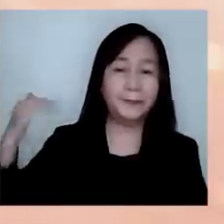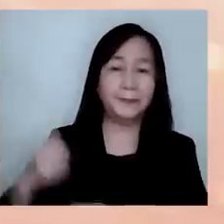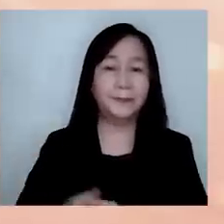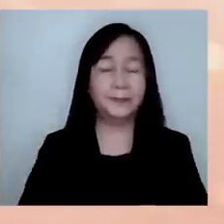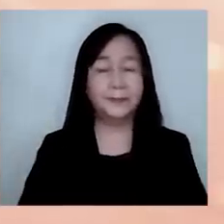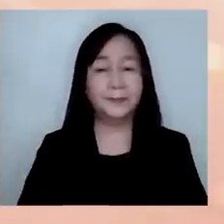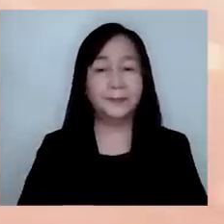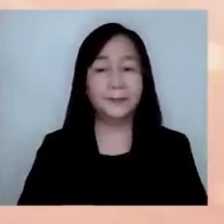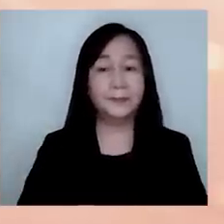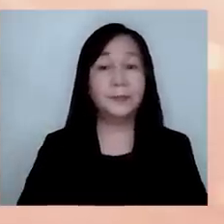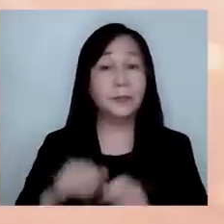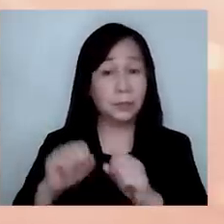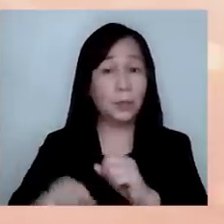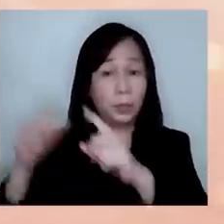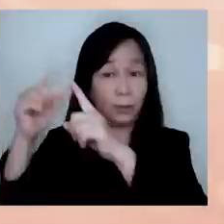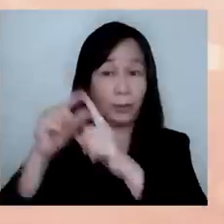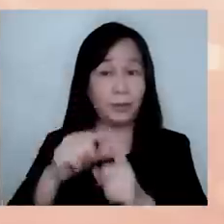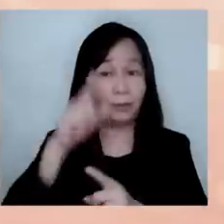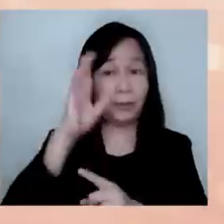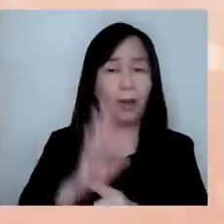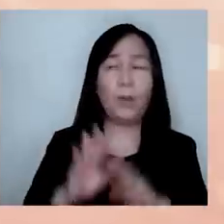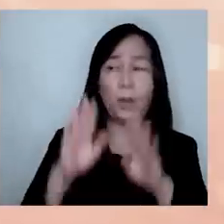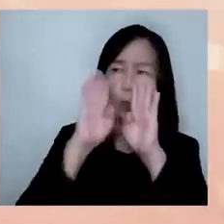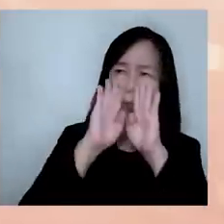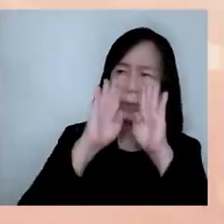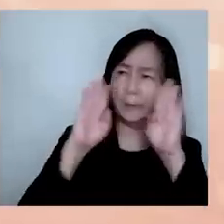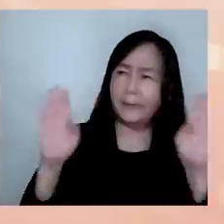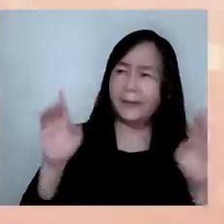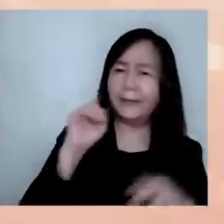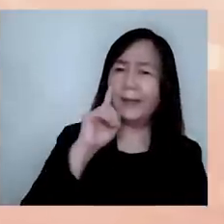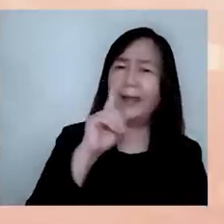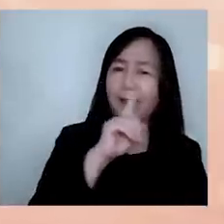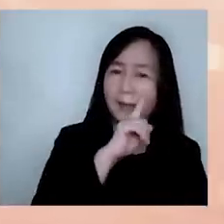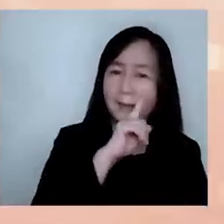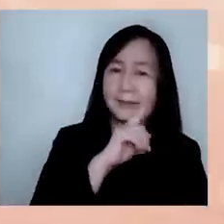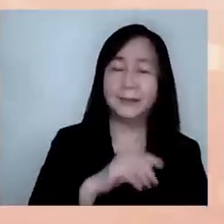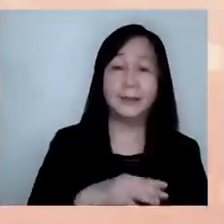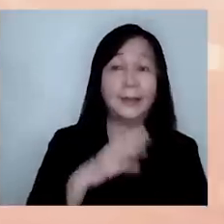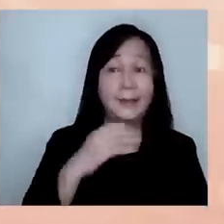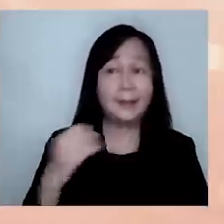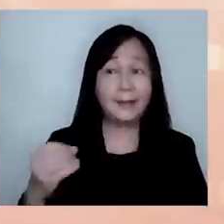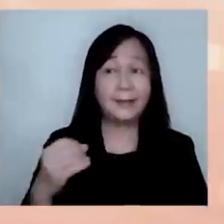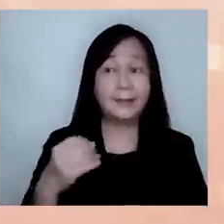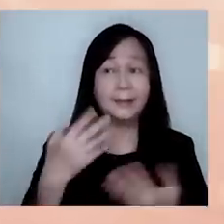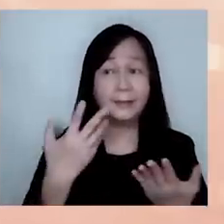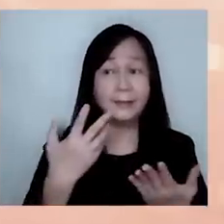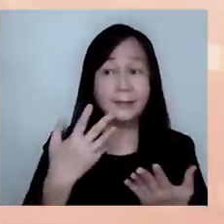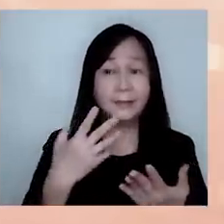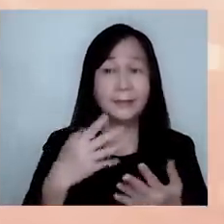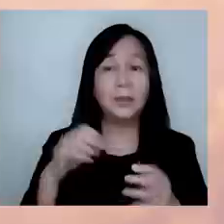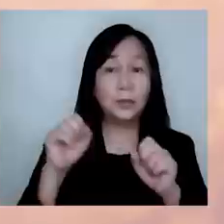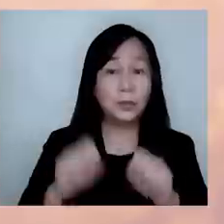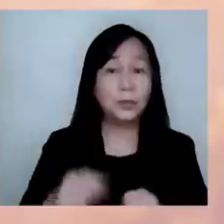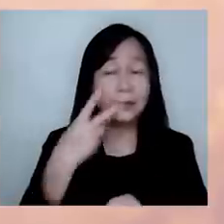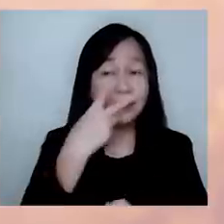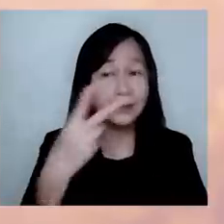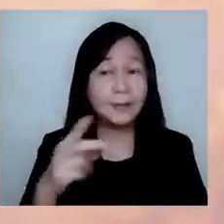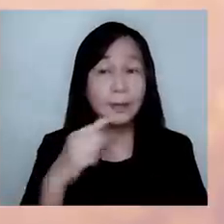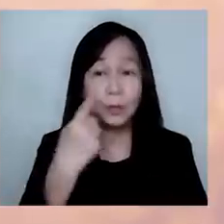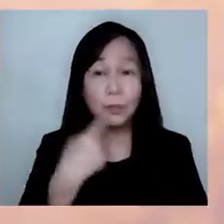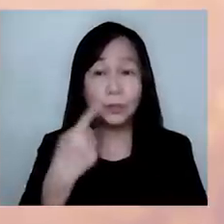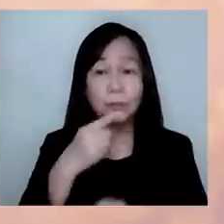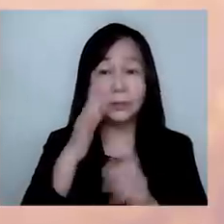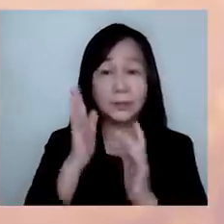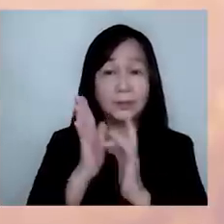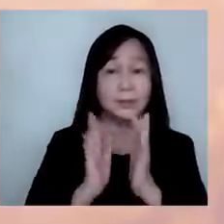and so the word of God will open our eyes and see for us to see who Jesus truly is in